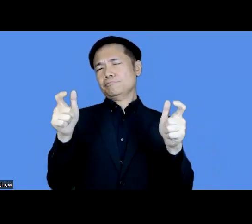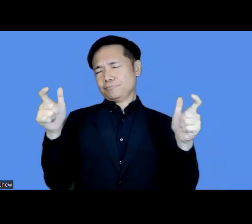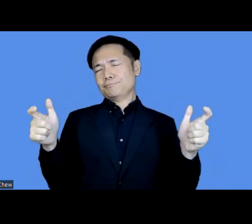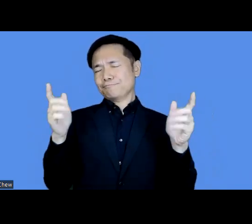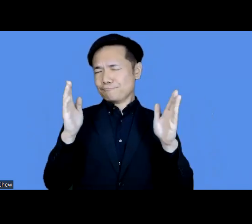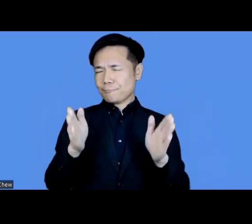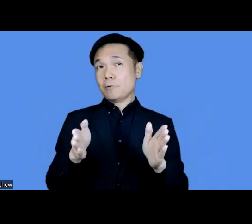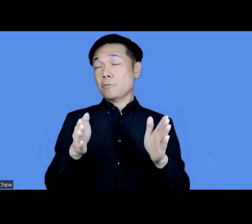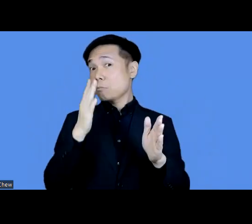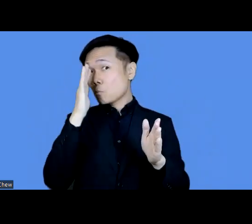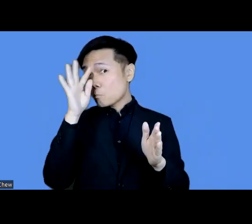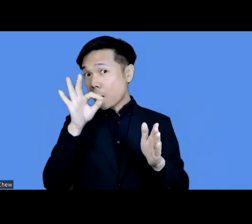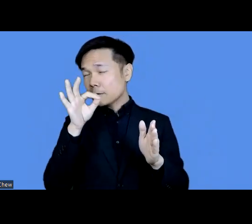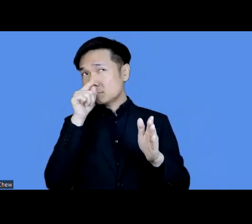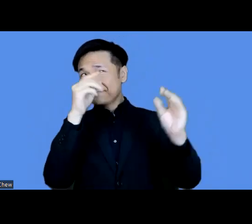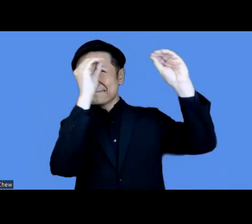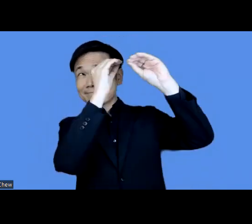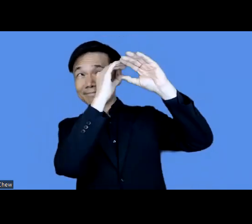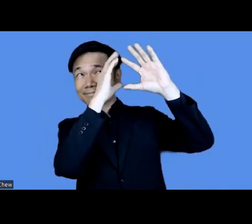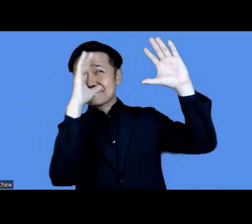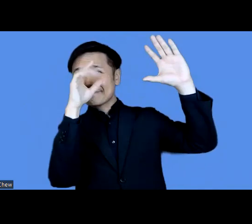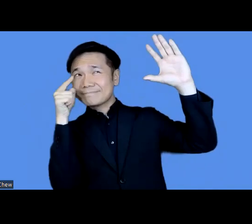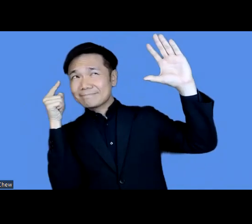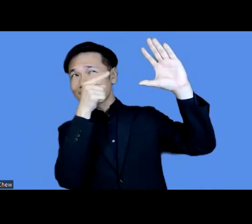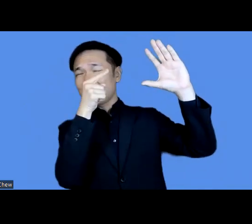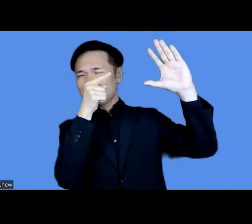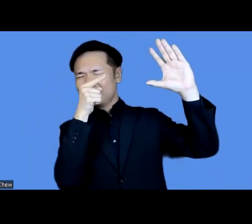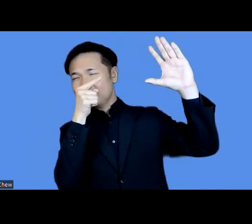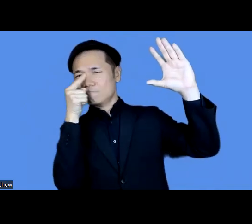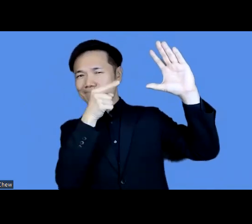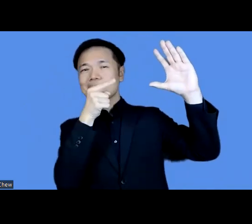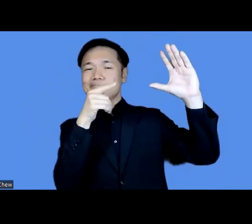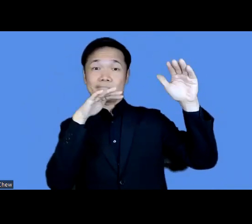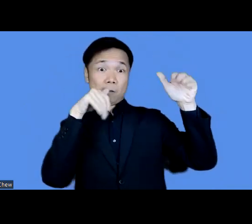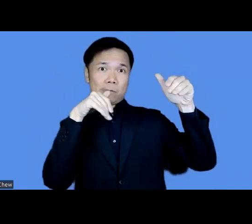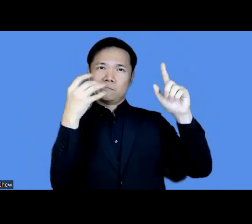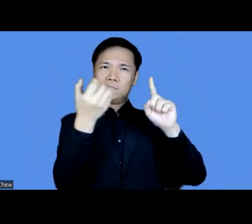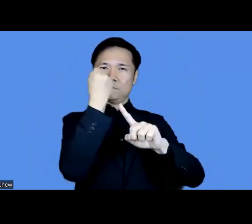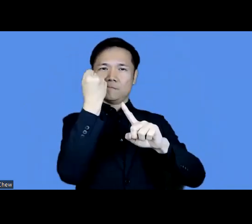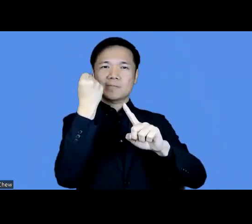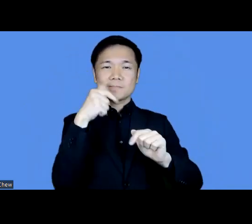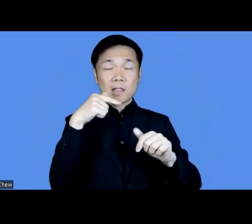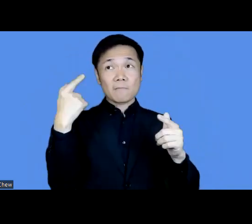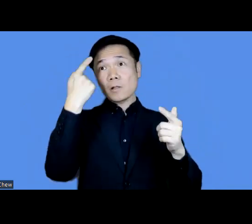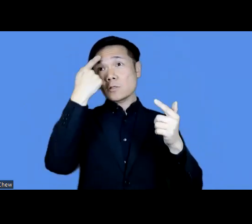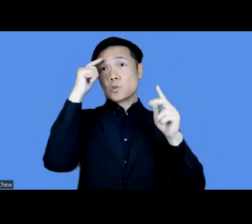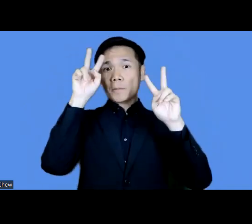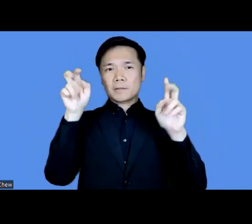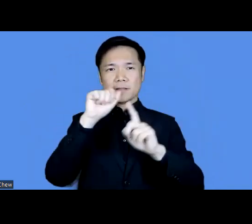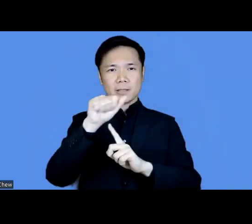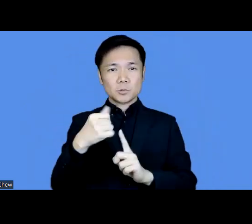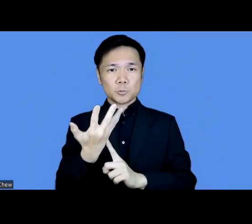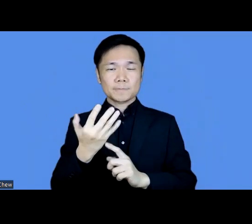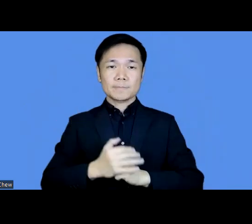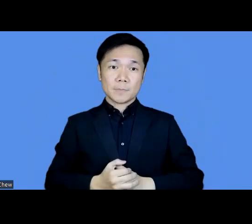agreed regarding person with disabilities and data when we were thinking about the sustainable development goals. And maybe